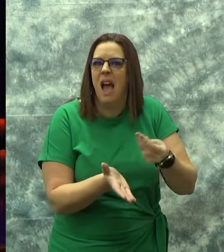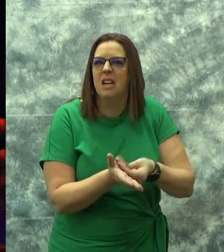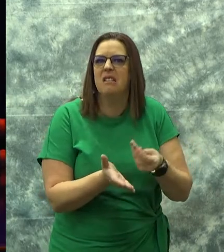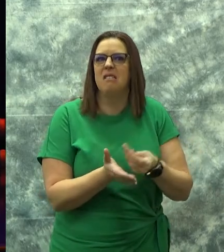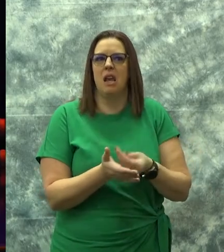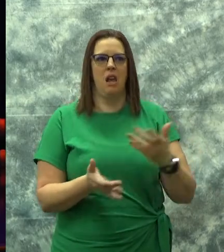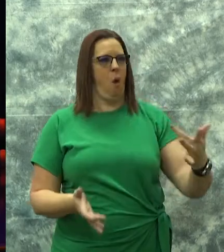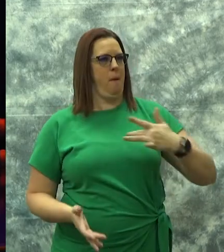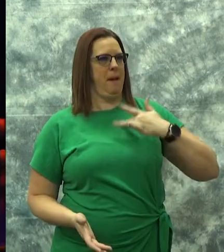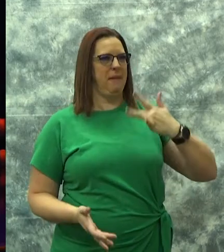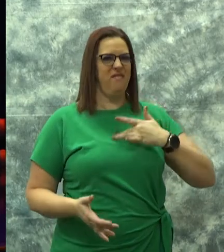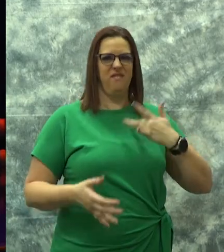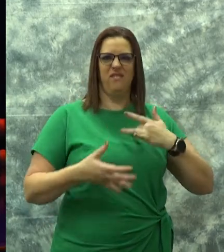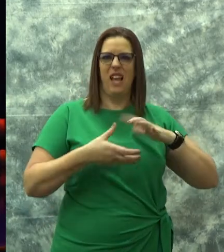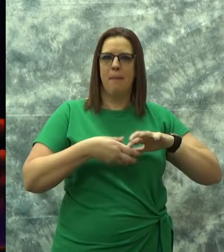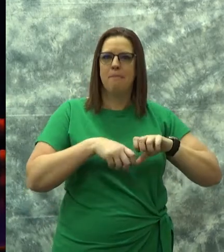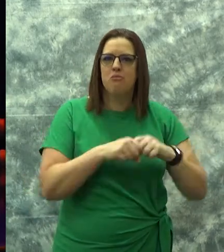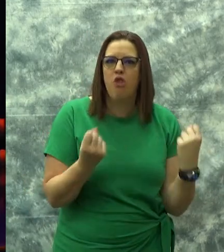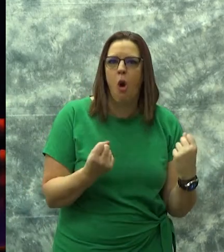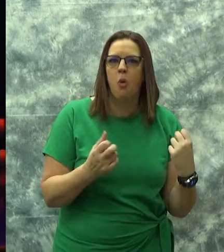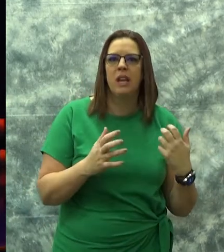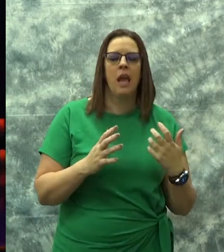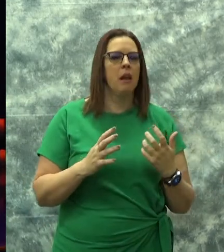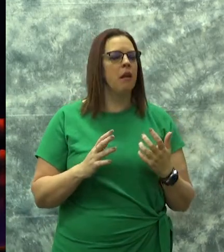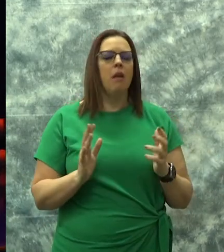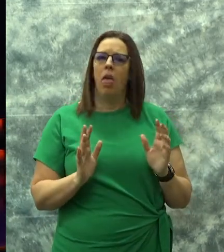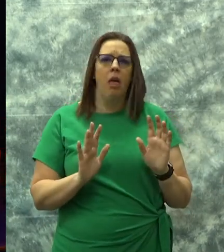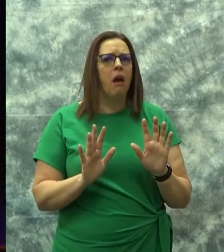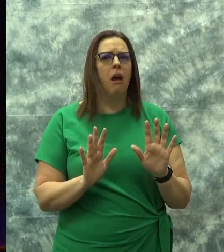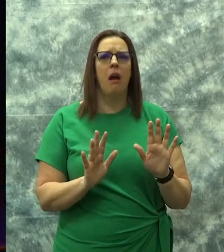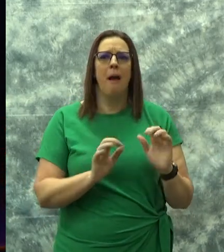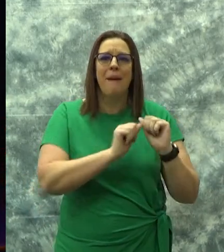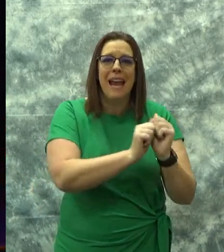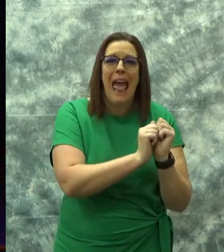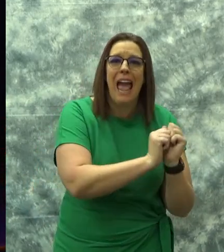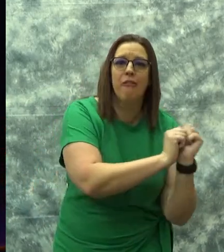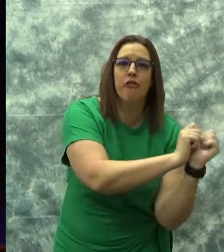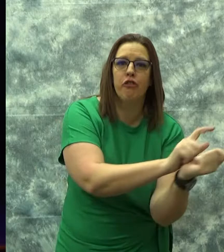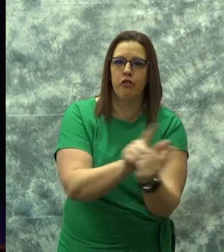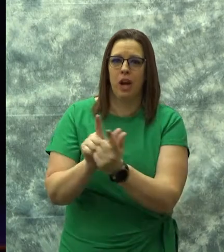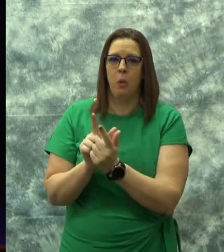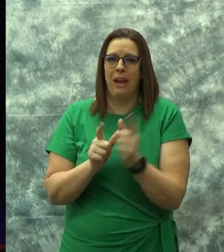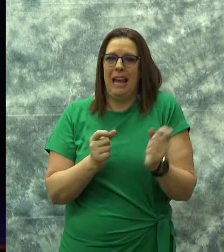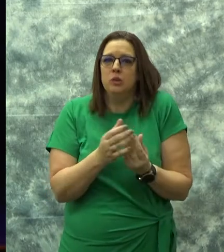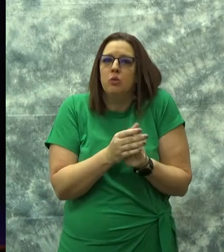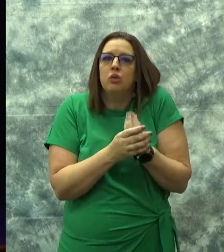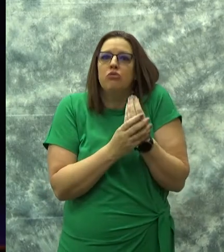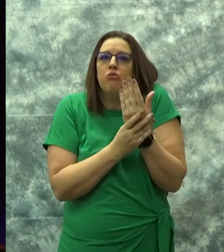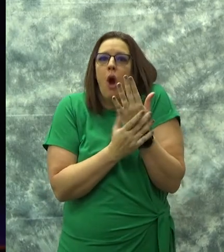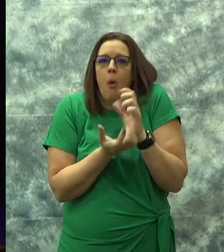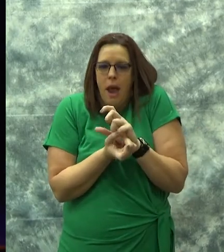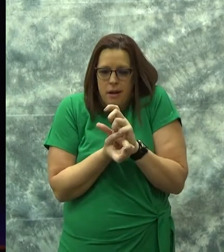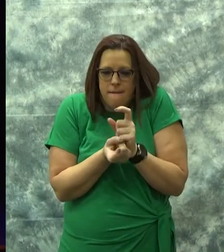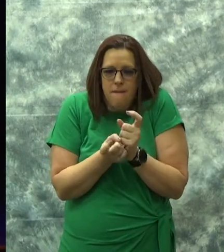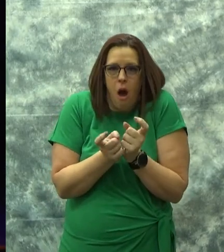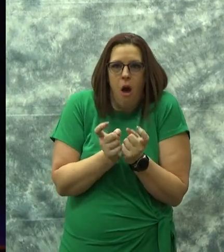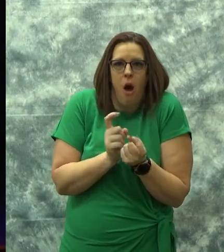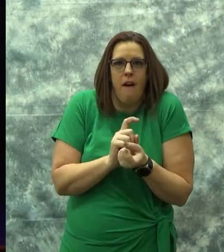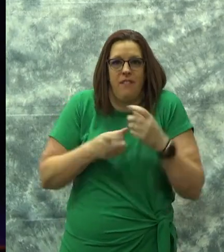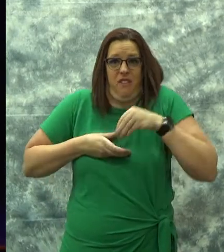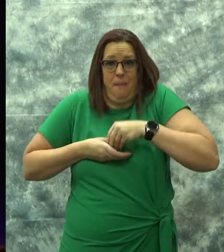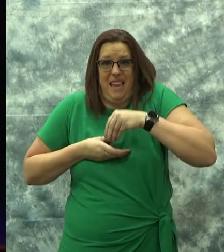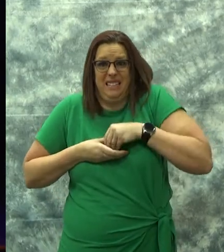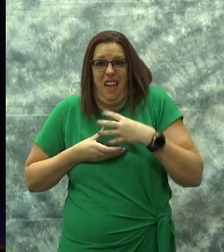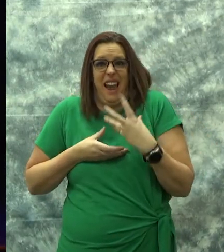or to make people feel broken or whatever. But everybody has to grow and evolve from the inside